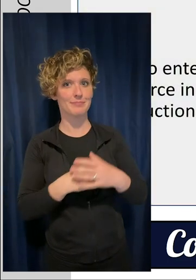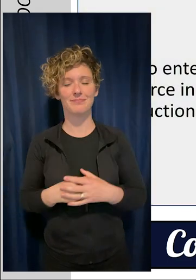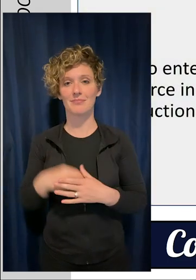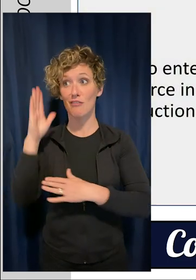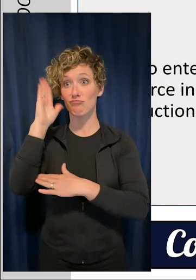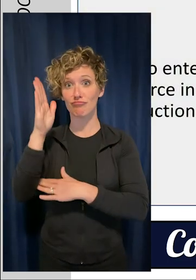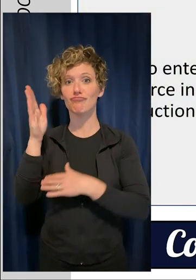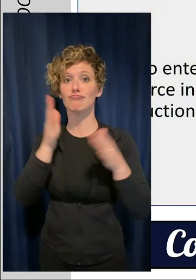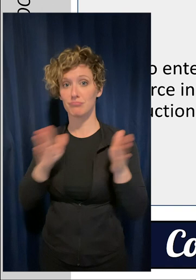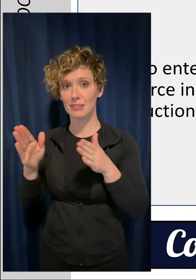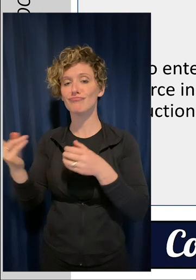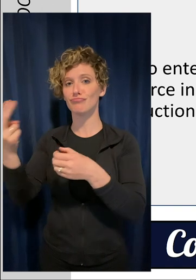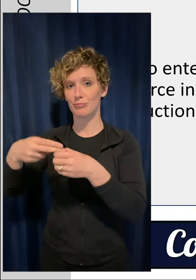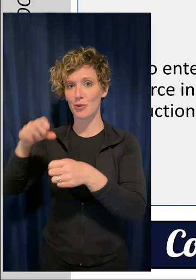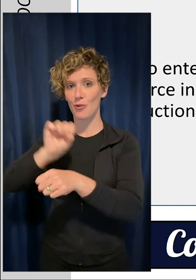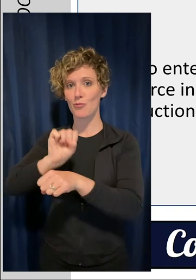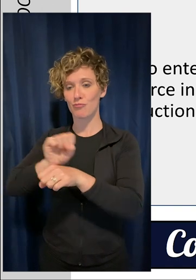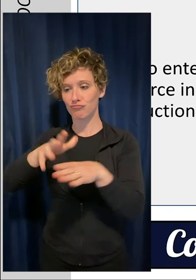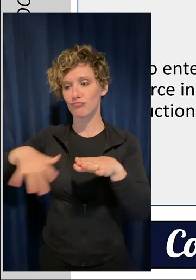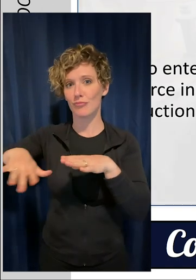the workforce in construction.